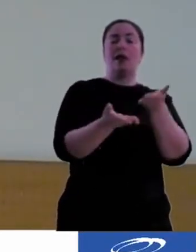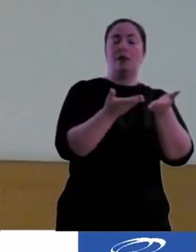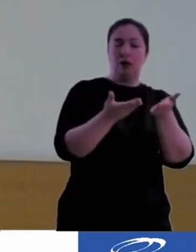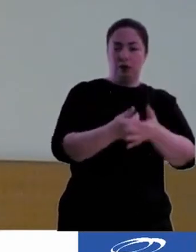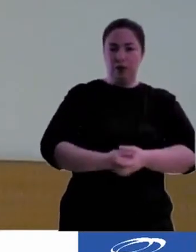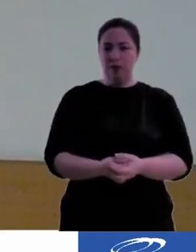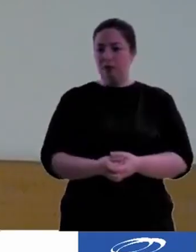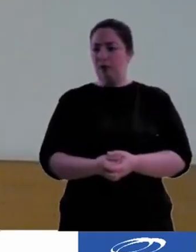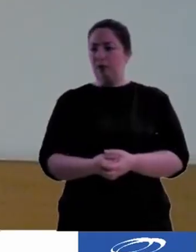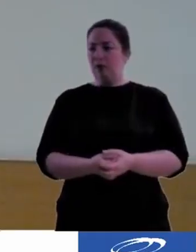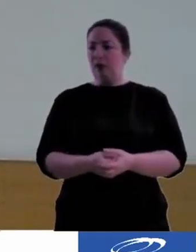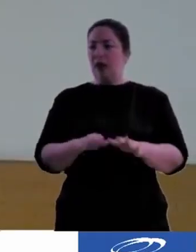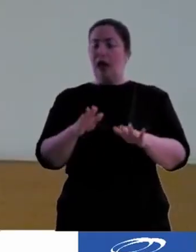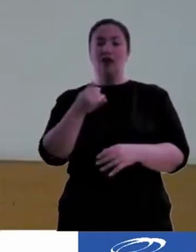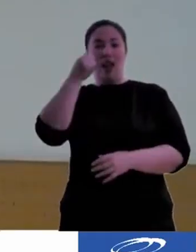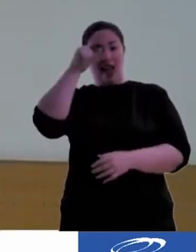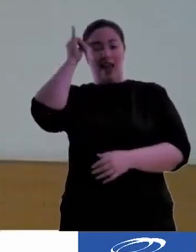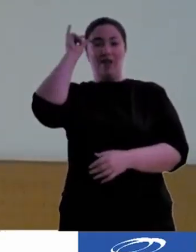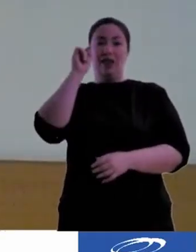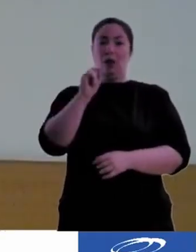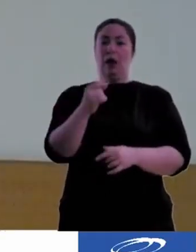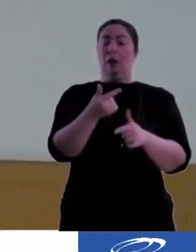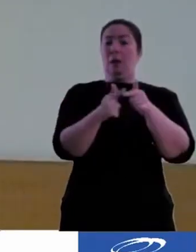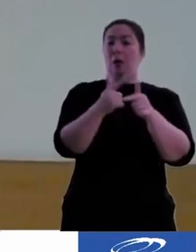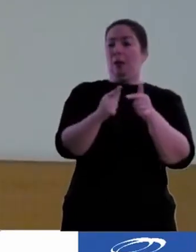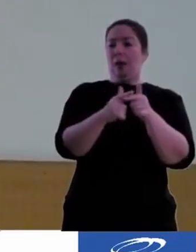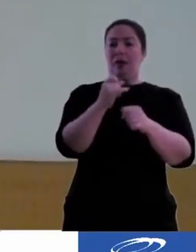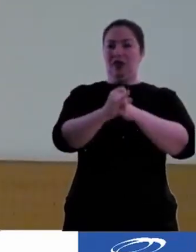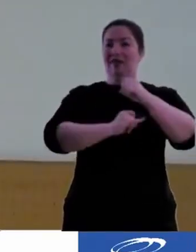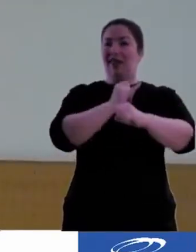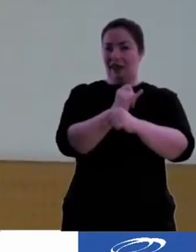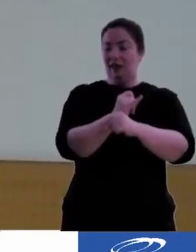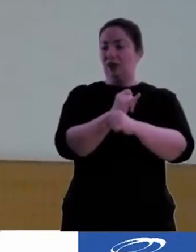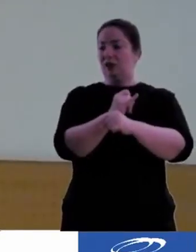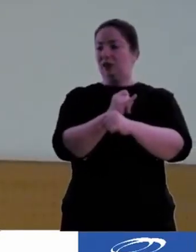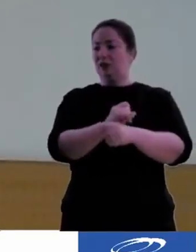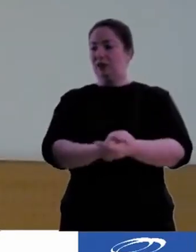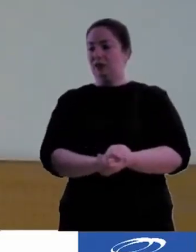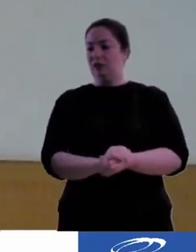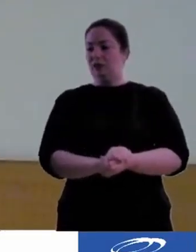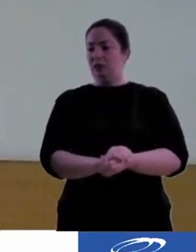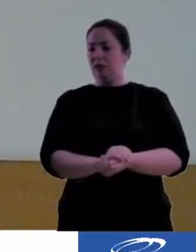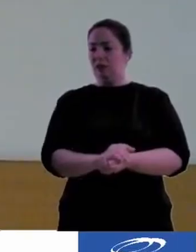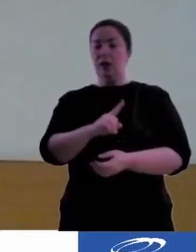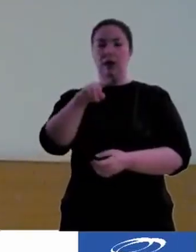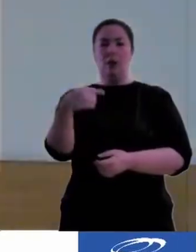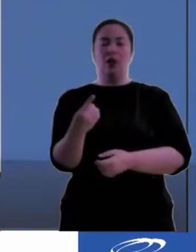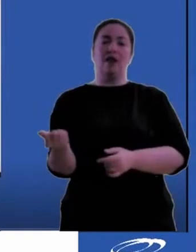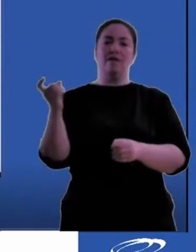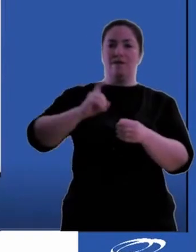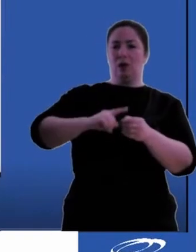problemas de conexão, mas a doutora Patel volta e estará conosco depois para a discussão, tá bom?